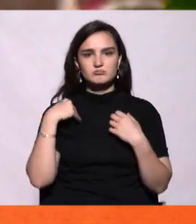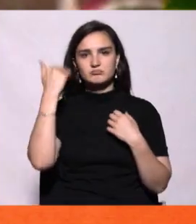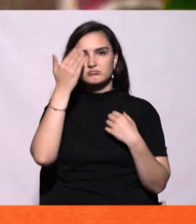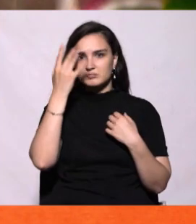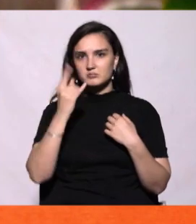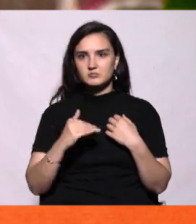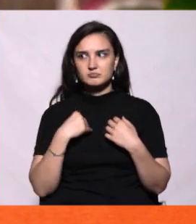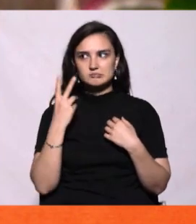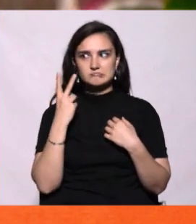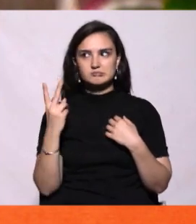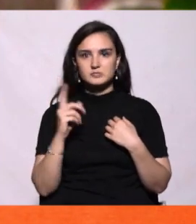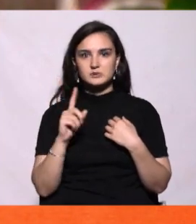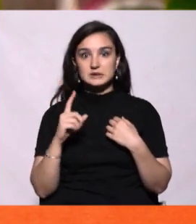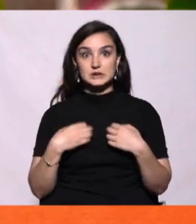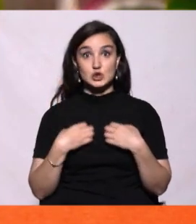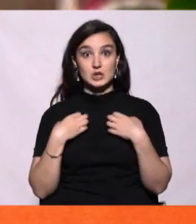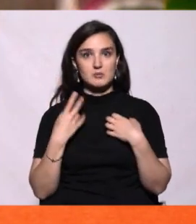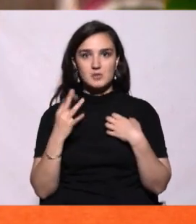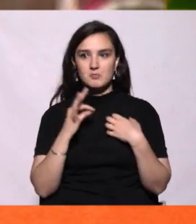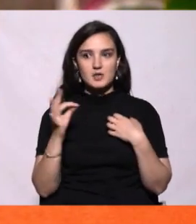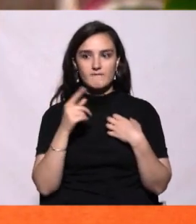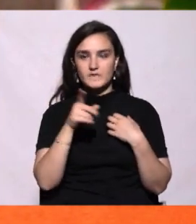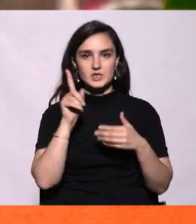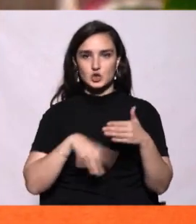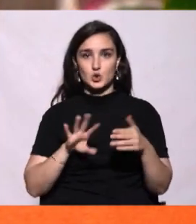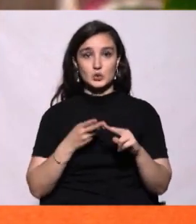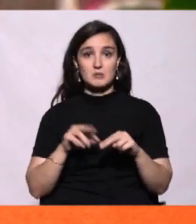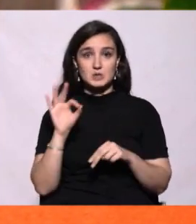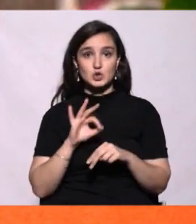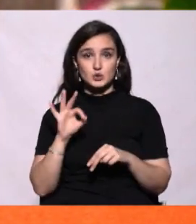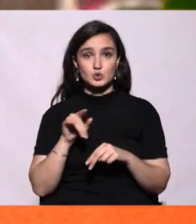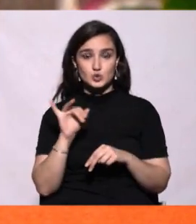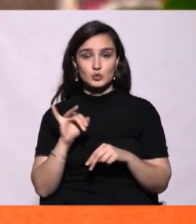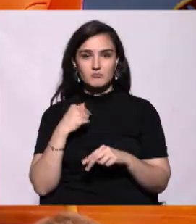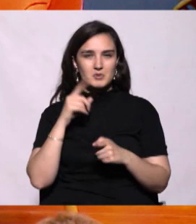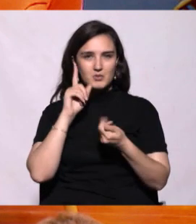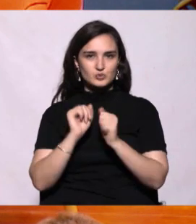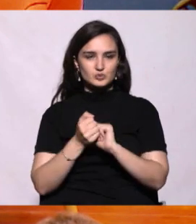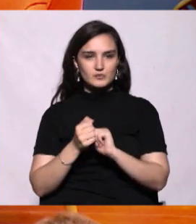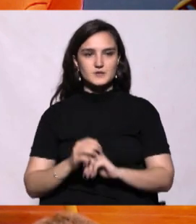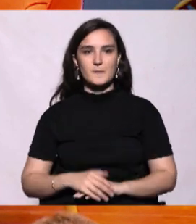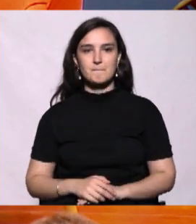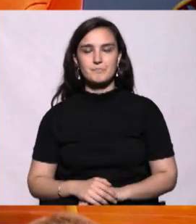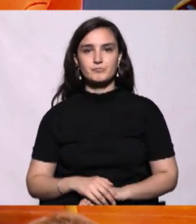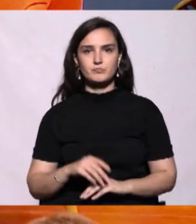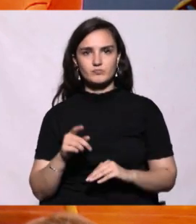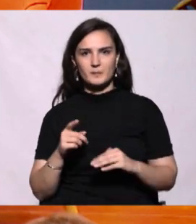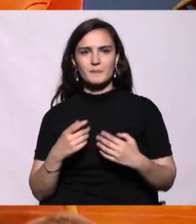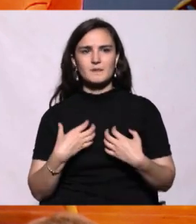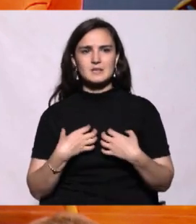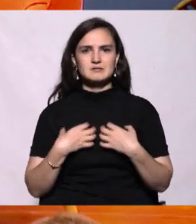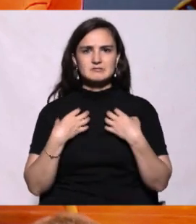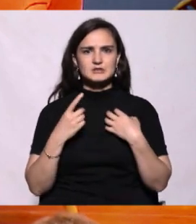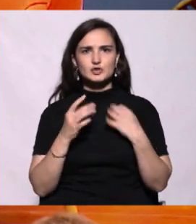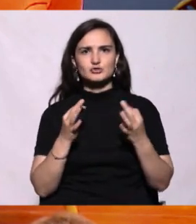I suddenly saw something strange. Nobody actually believes that story, but I remember that. So no scary clowns or anything